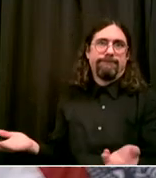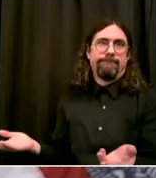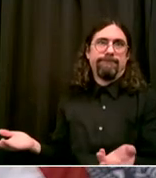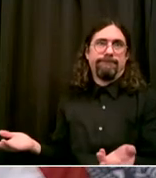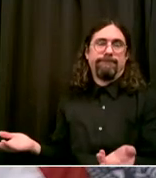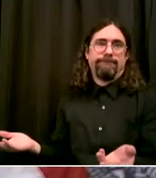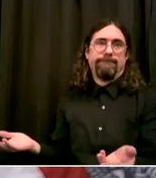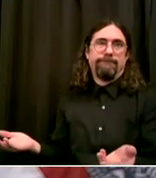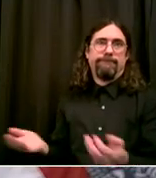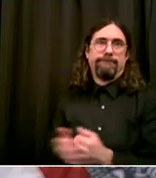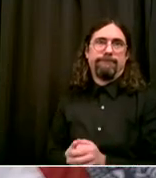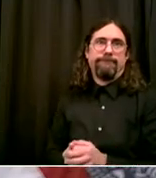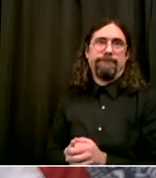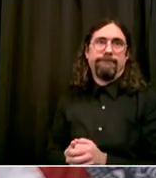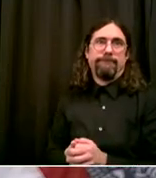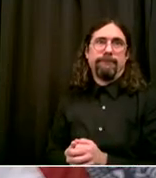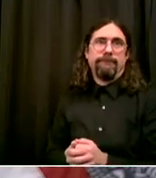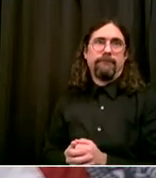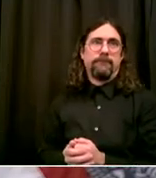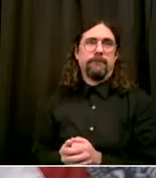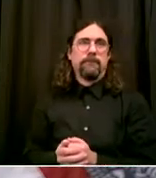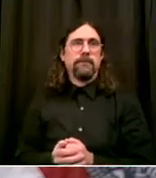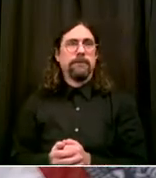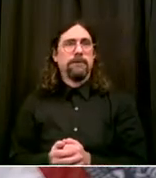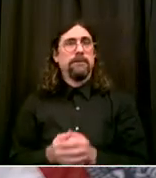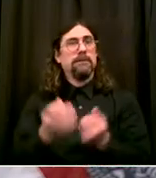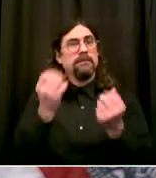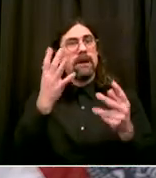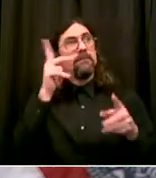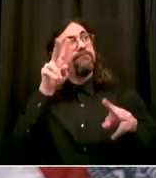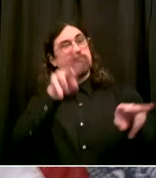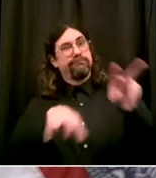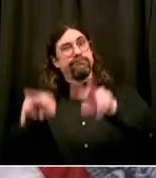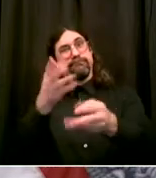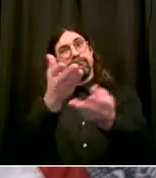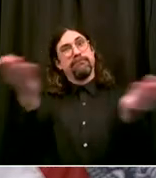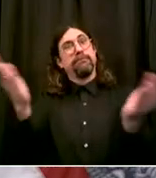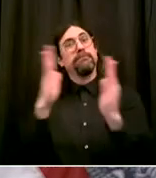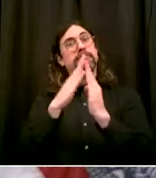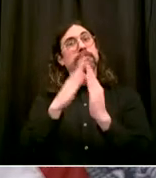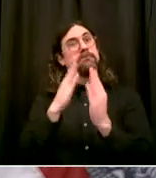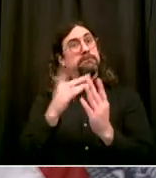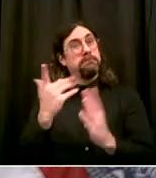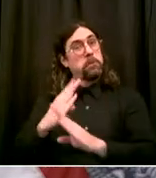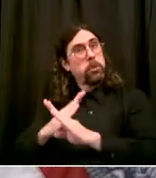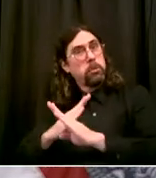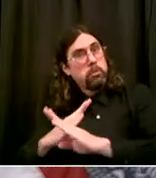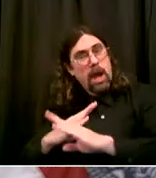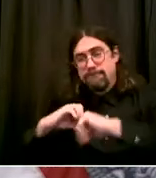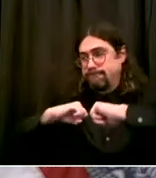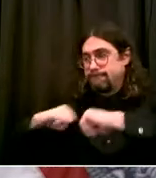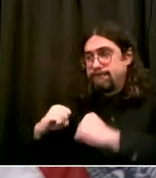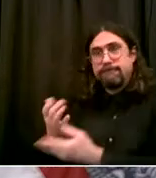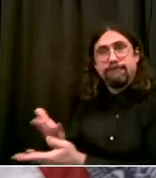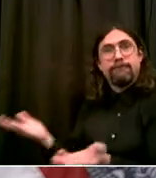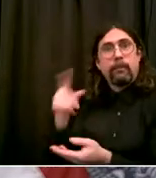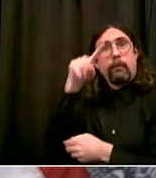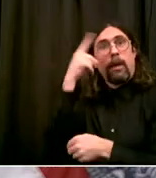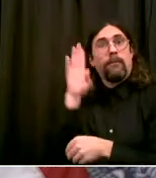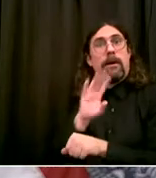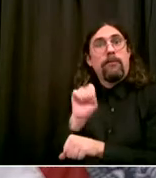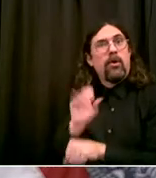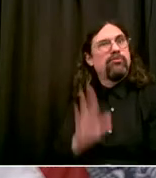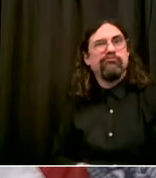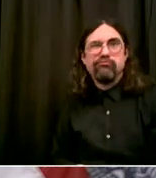wave now underway, to protect its own frontline workers. Yeah, we're absolutely adamant about protecting